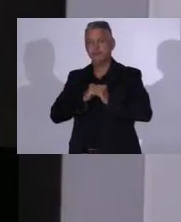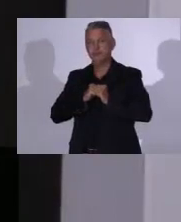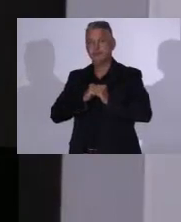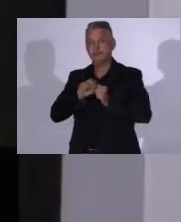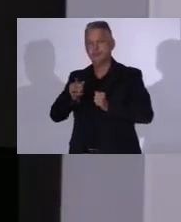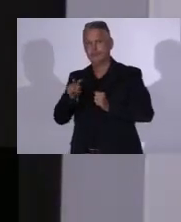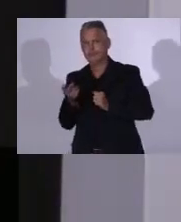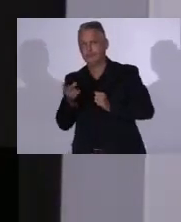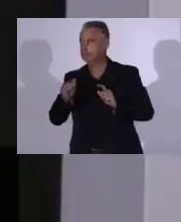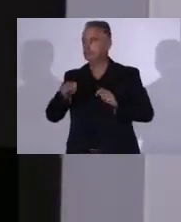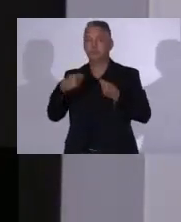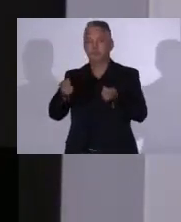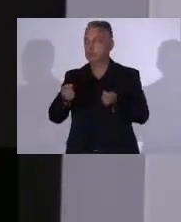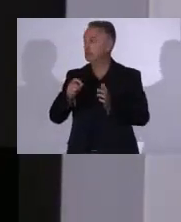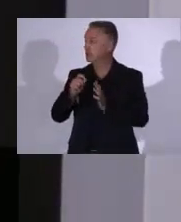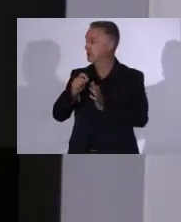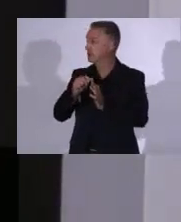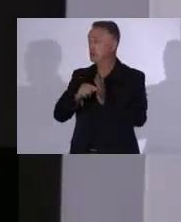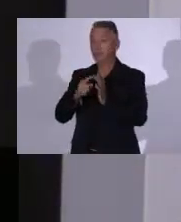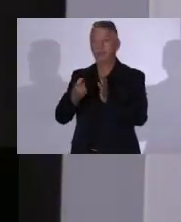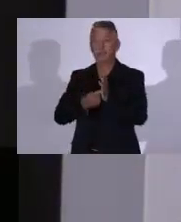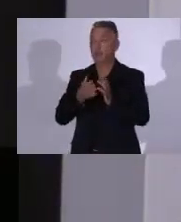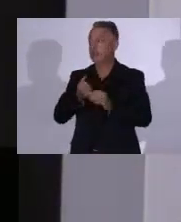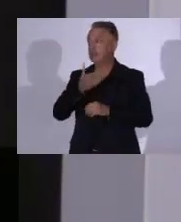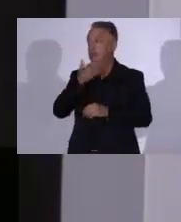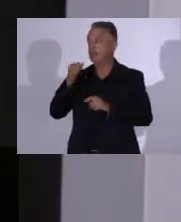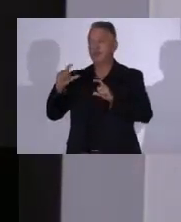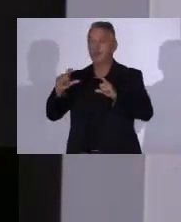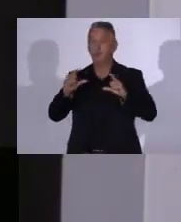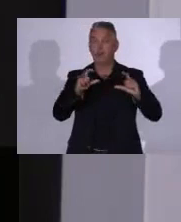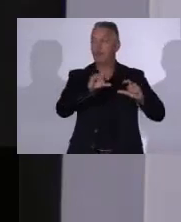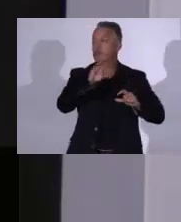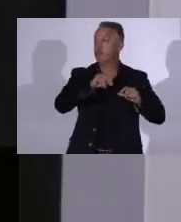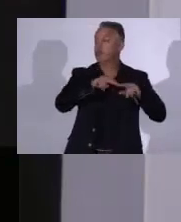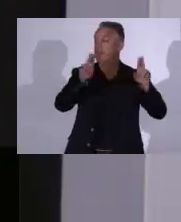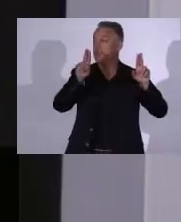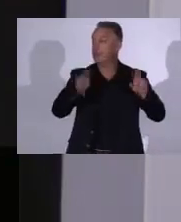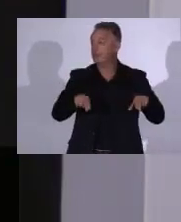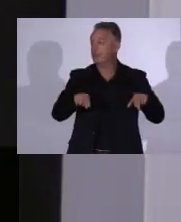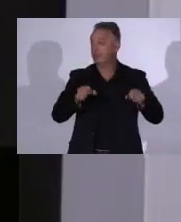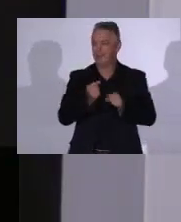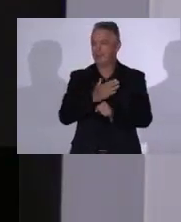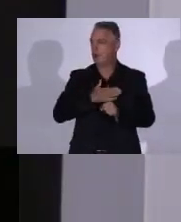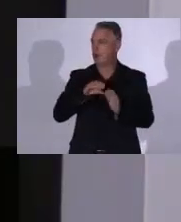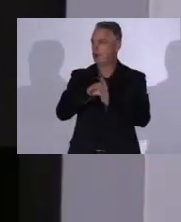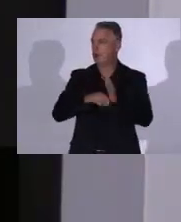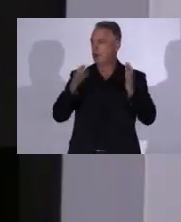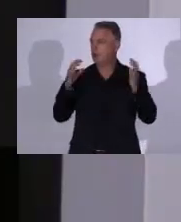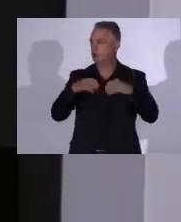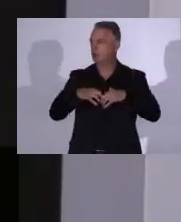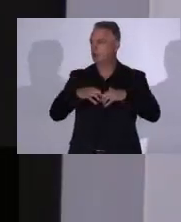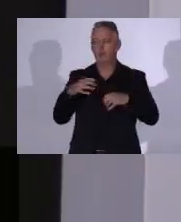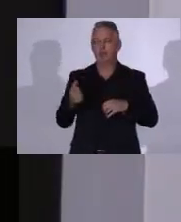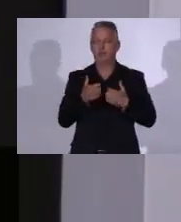presentations. Pete had so many beautiful photos from the camps that crashed my computer, so I had to keep it